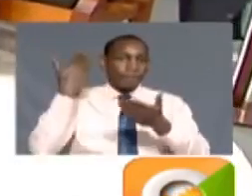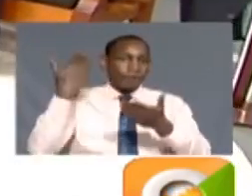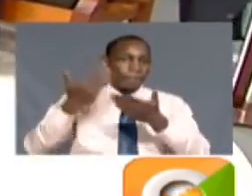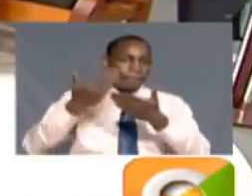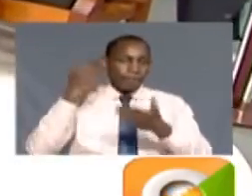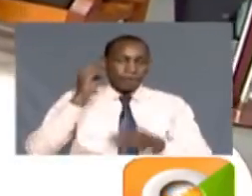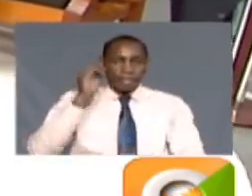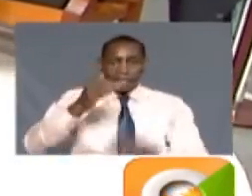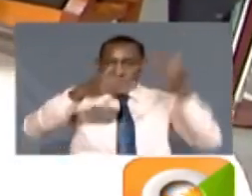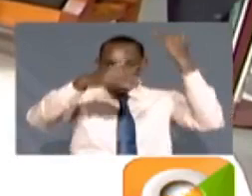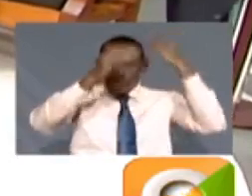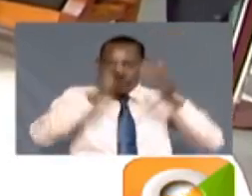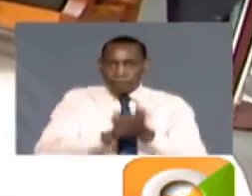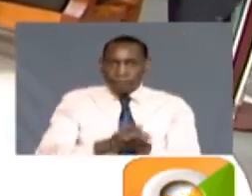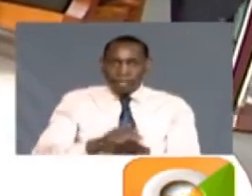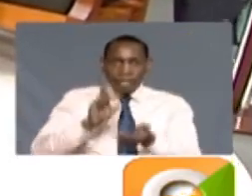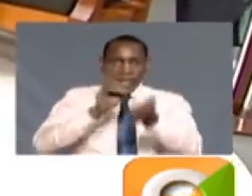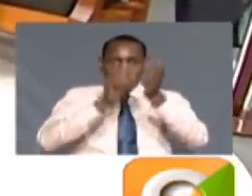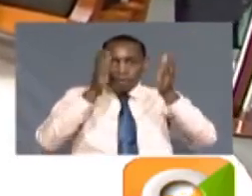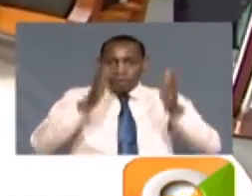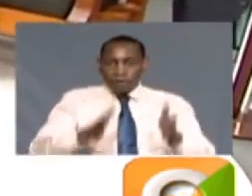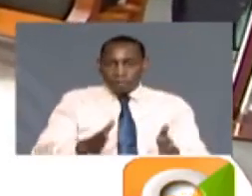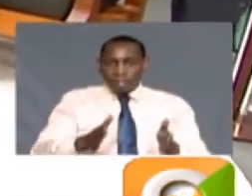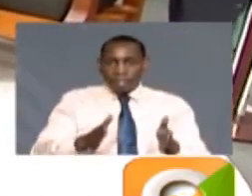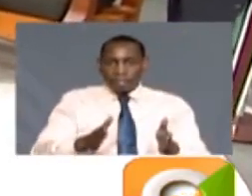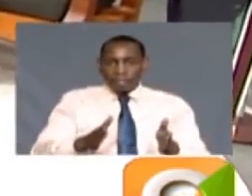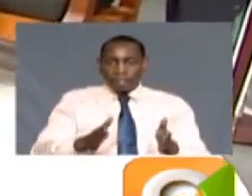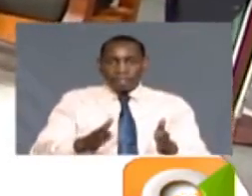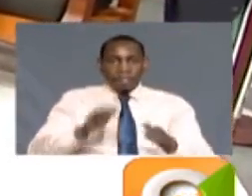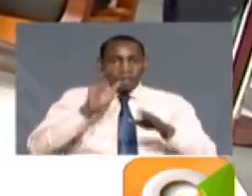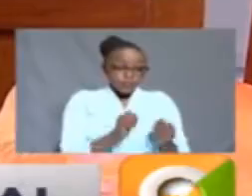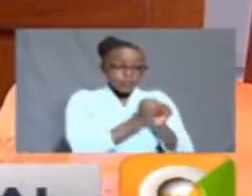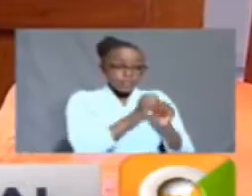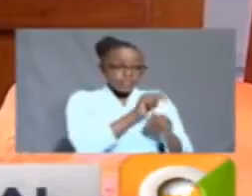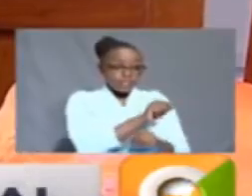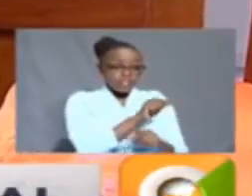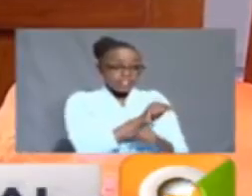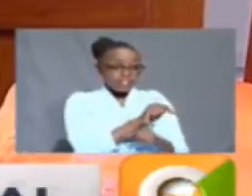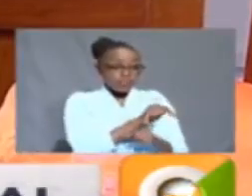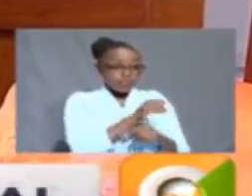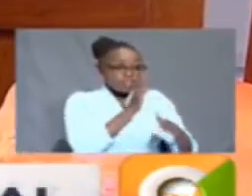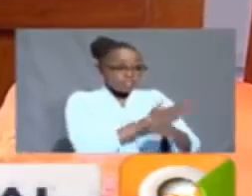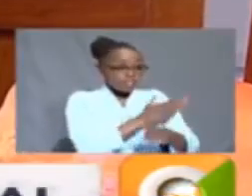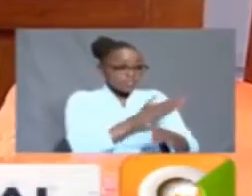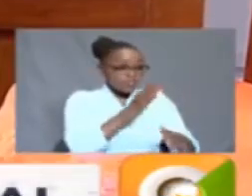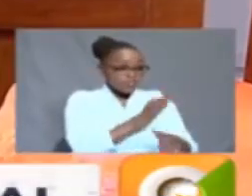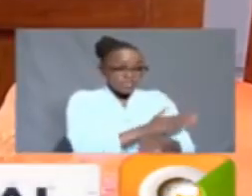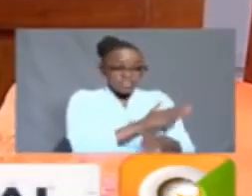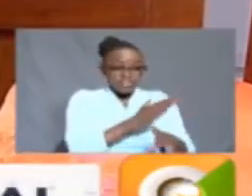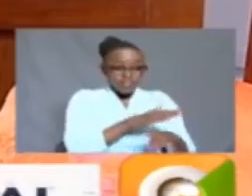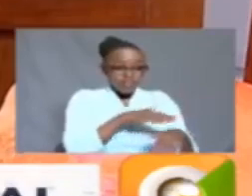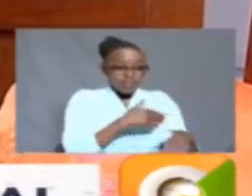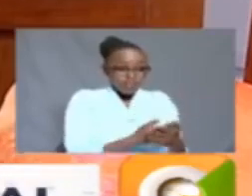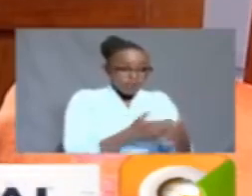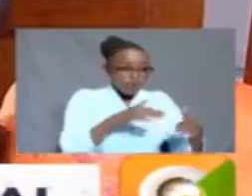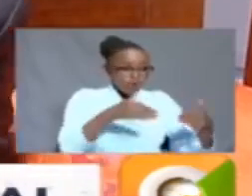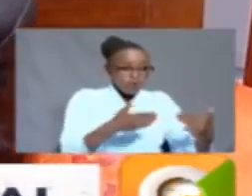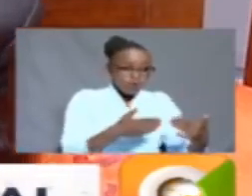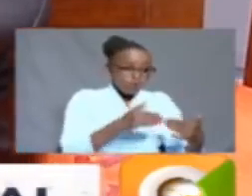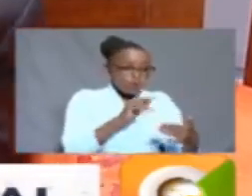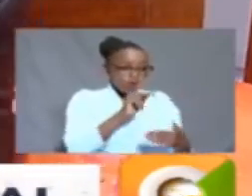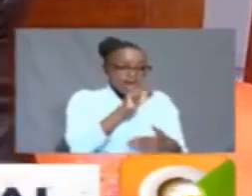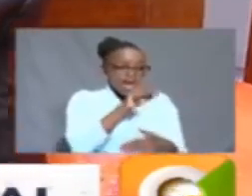Whether you are a professor, yeah, you are a doctor, yeah, you are a useless human being. He used to sing, oh, Kanu,